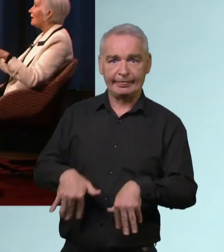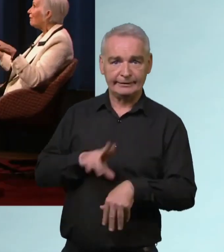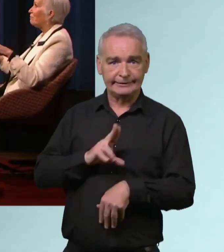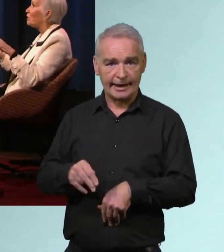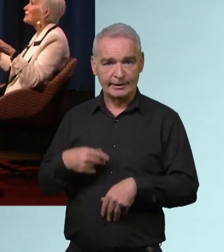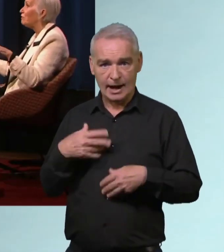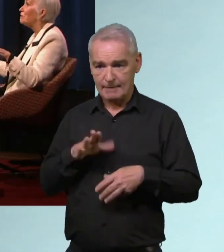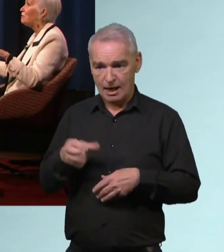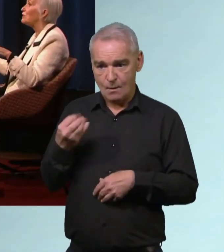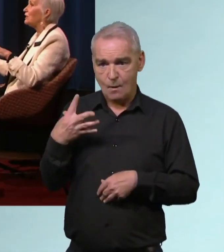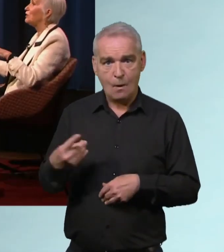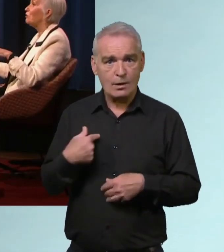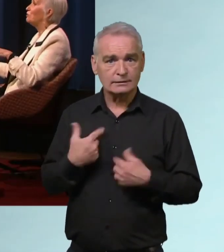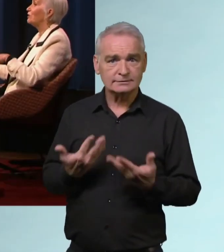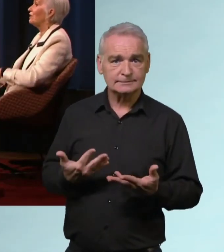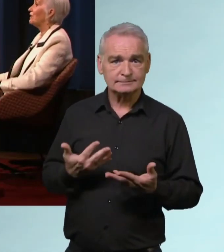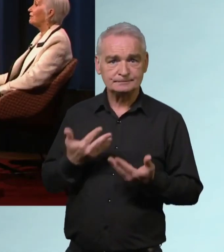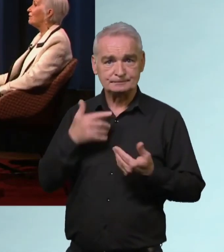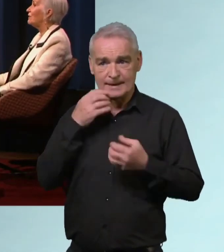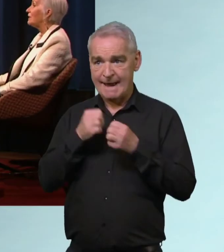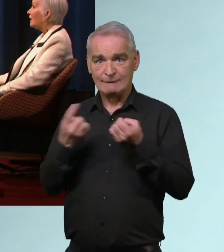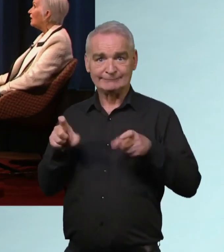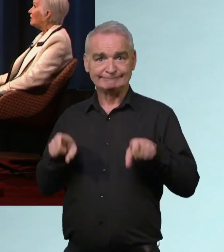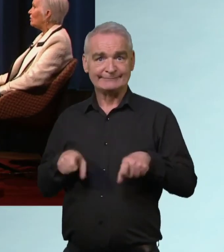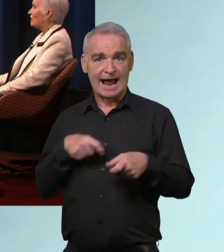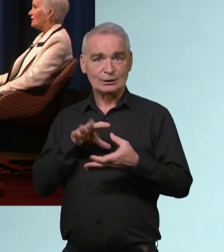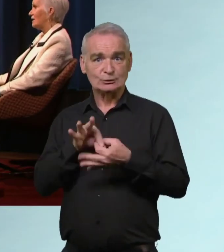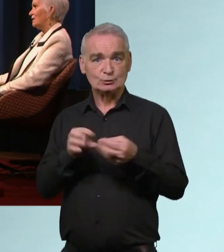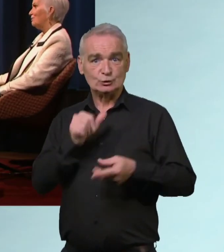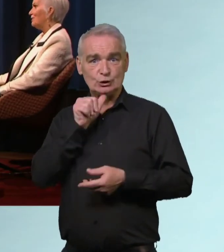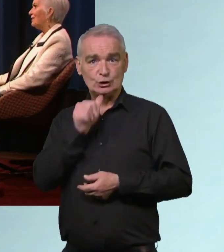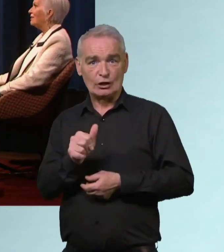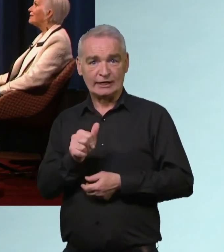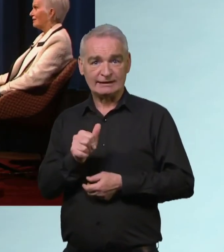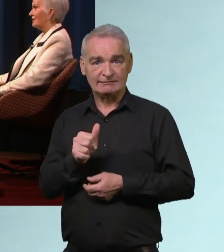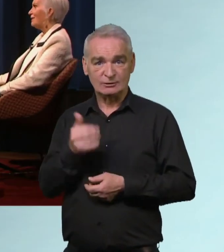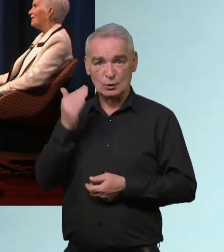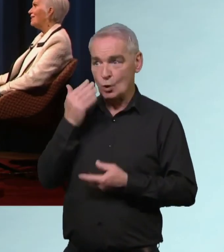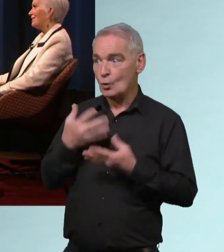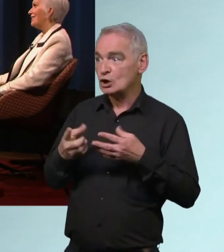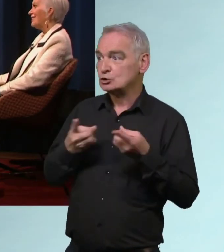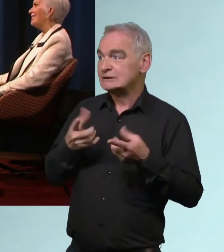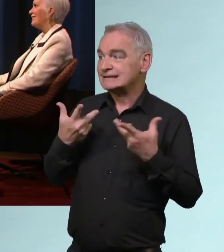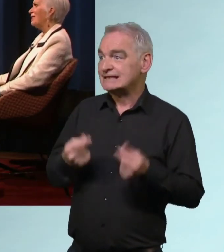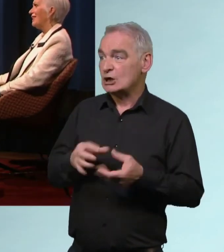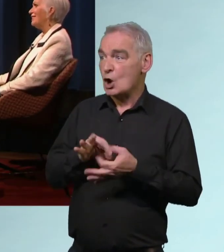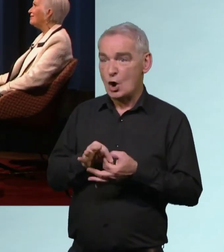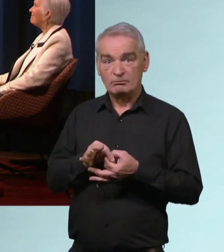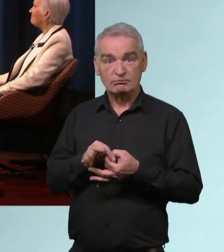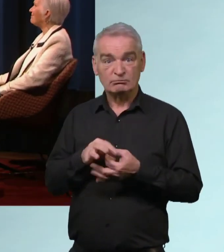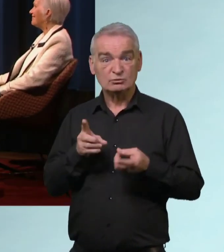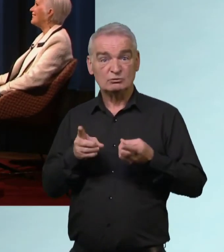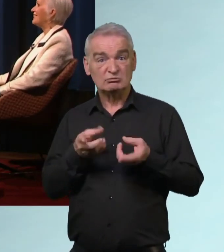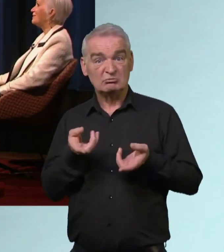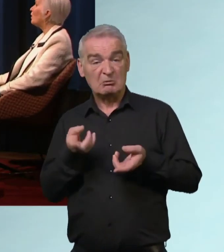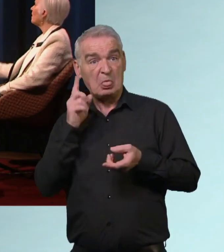But because everybody was sitting at home doing nothing, I thought, do you know, this sitting at home doing nothing's quite good, actually. Yeah, I quite like